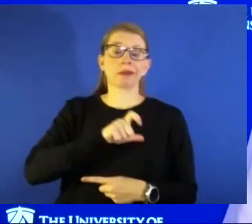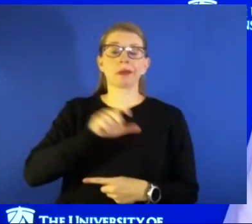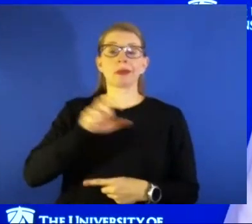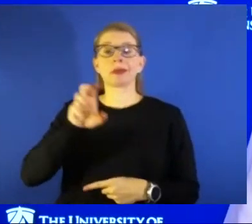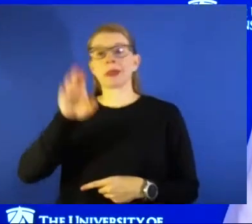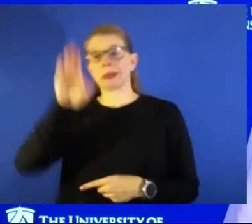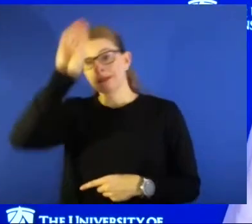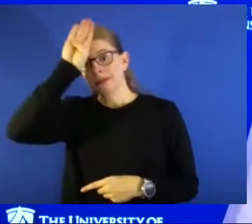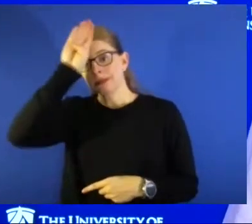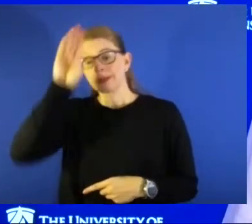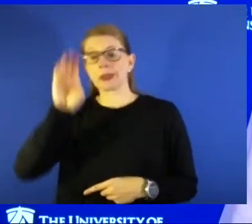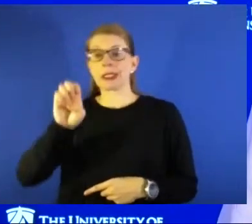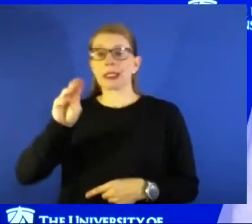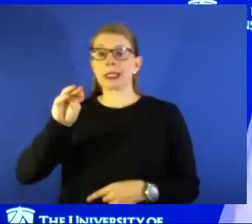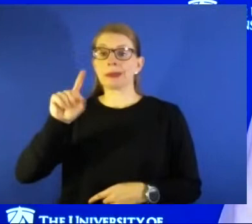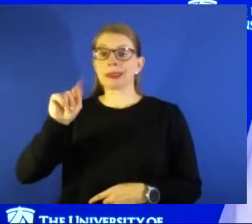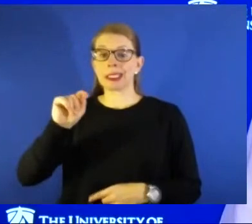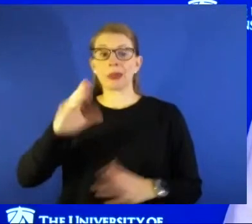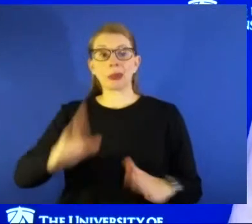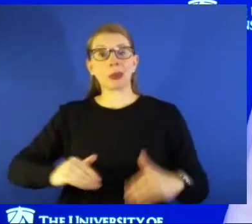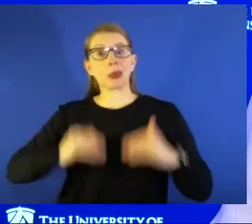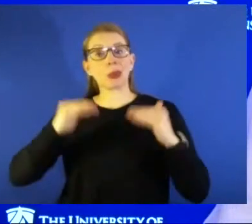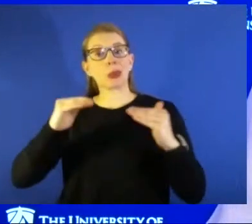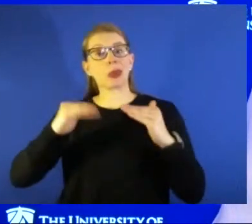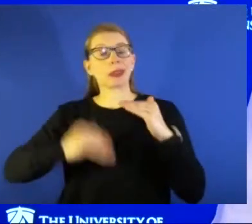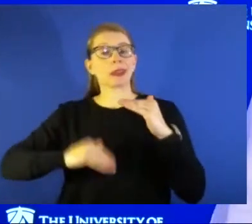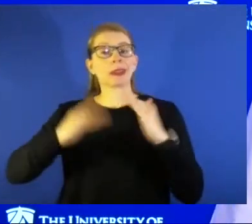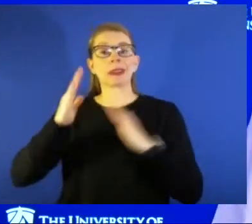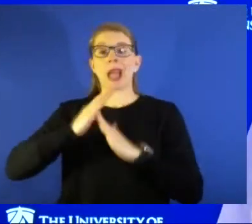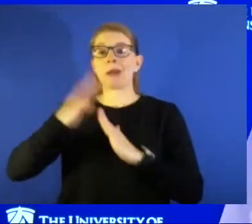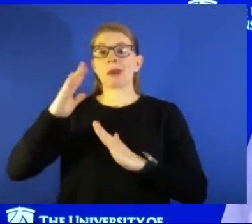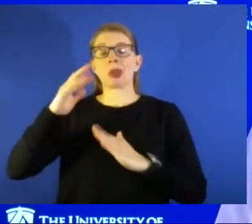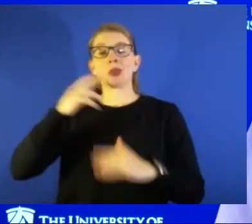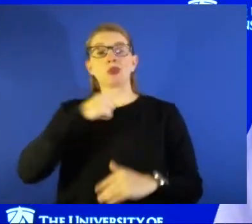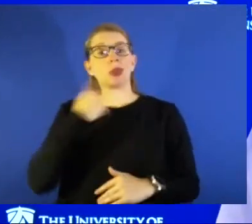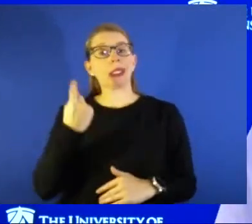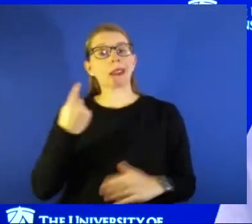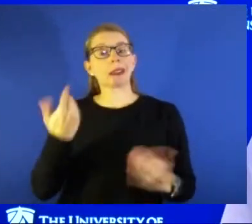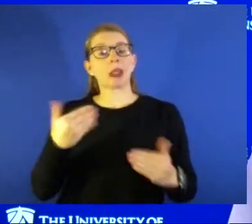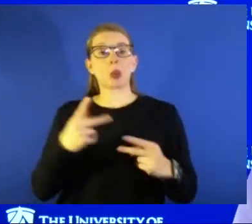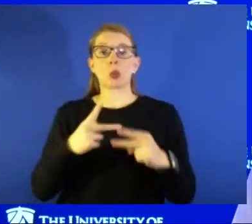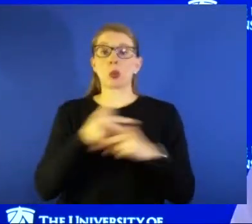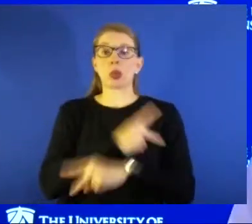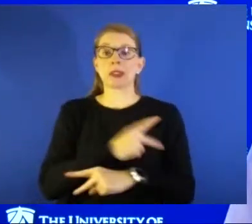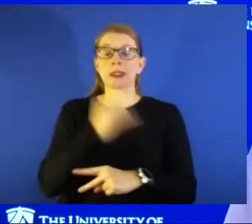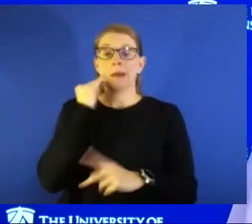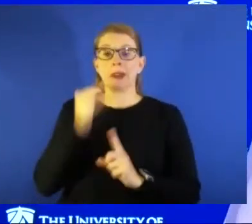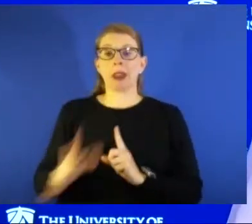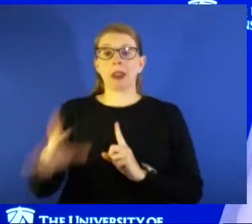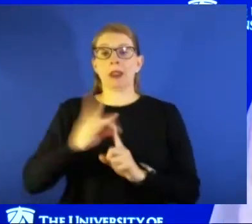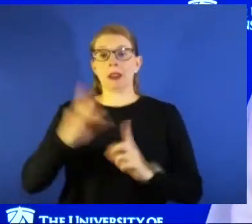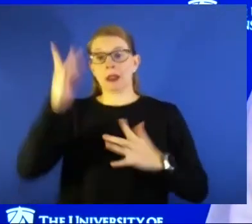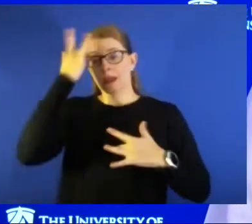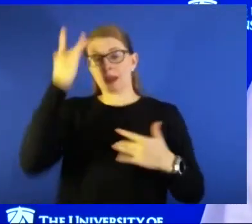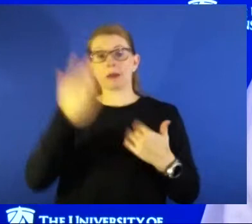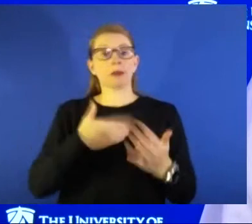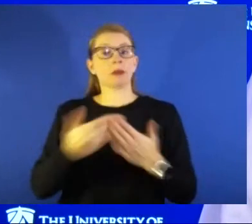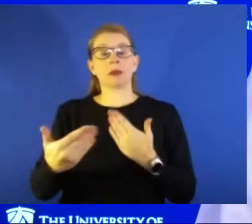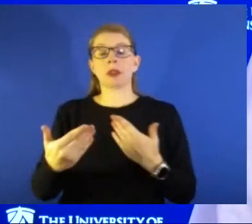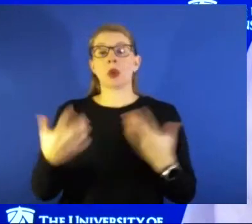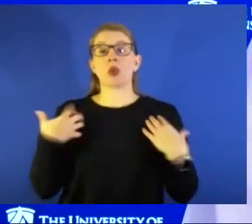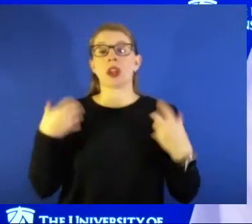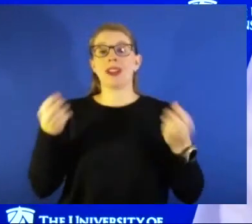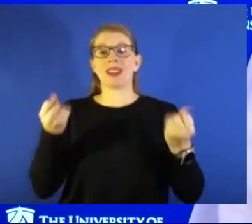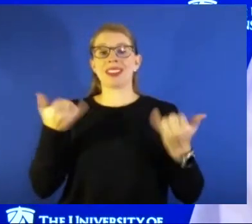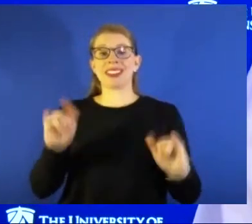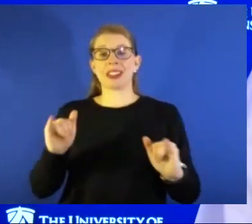of those that are at their highest risk. And it's even worse when they do get the illness. And even if they recover, they still have to be out of work for 10